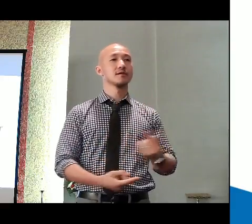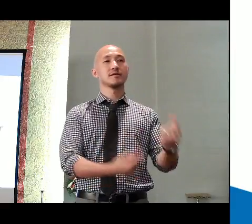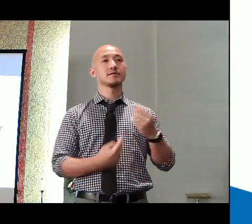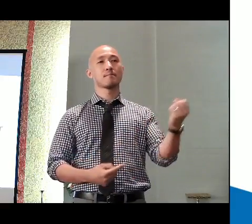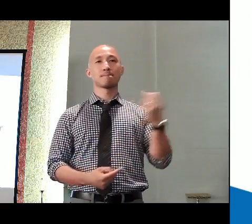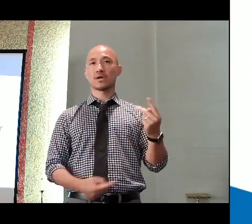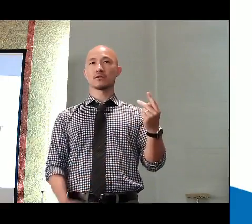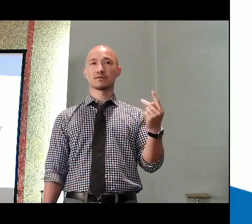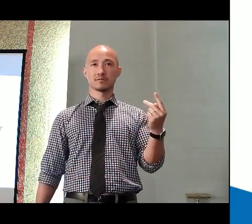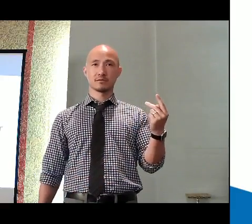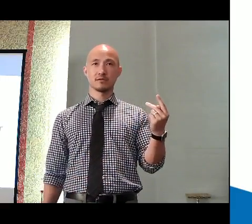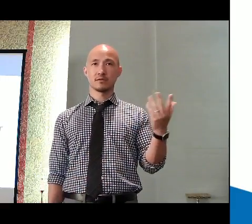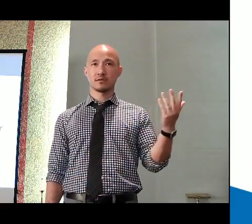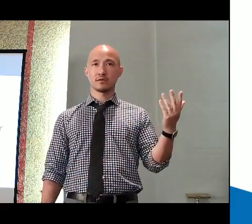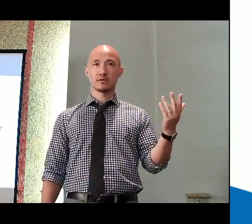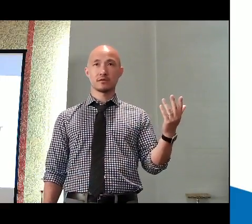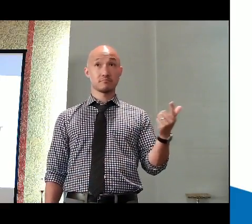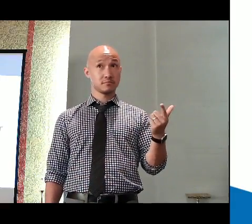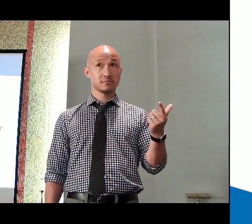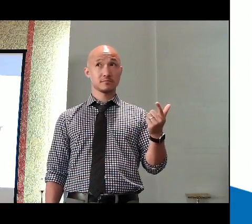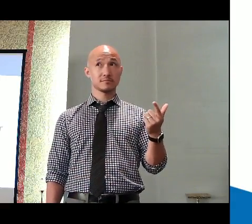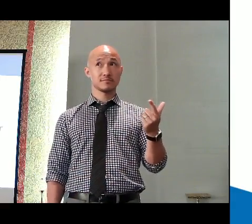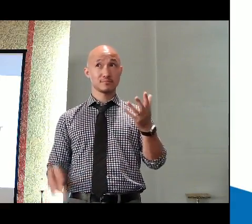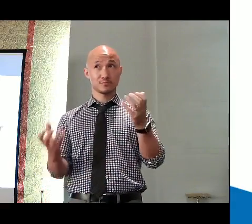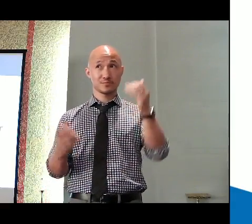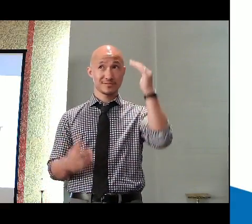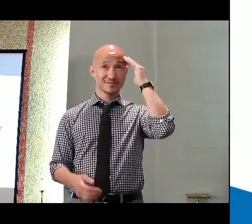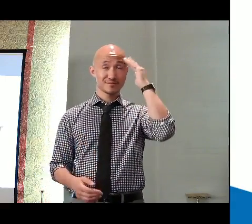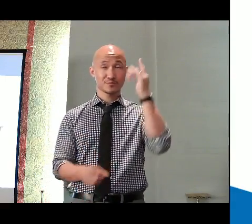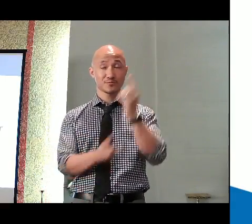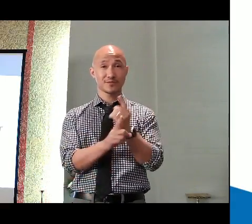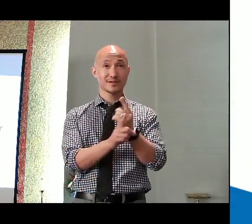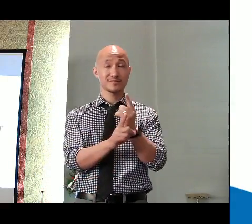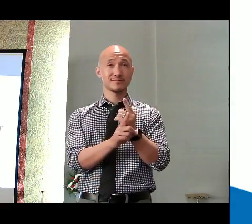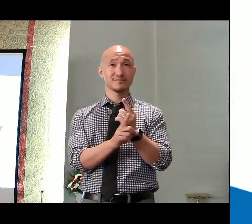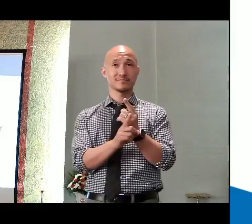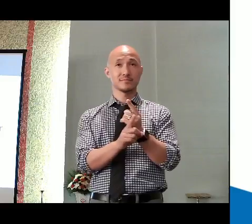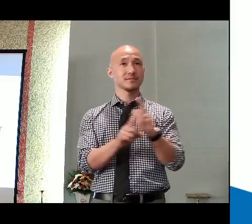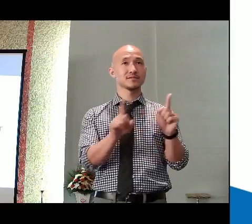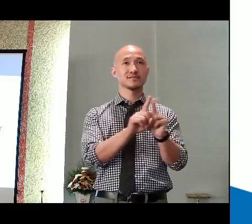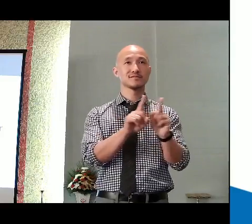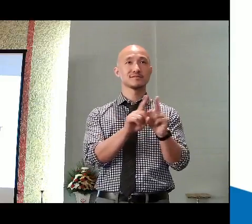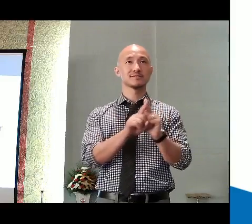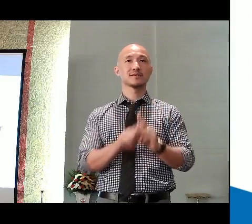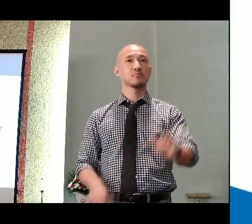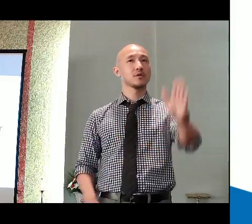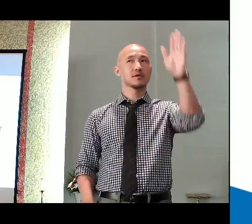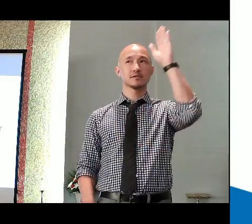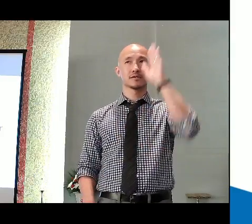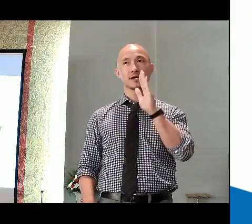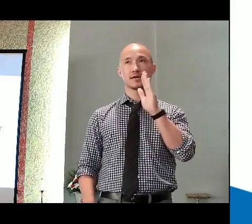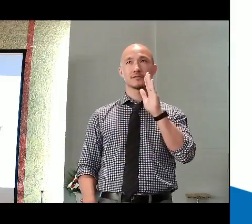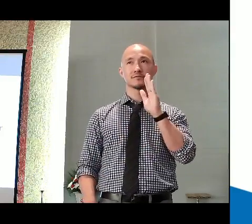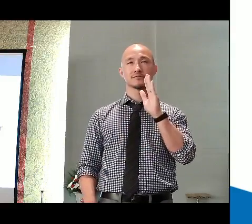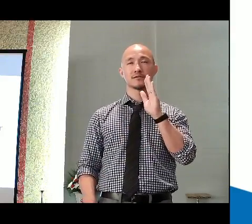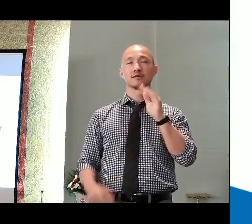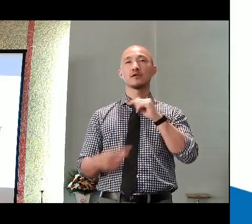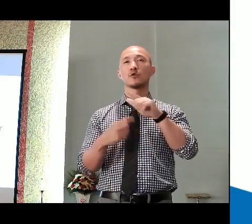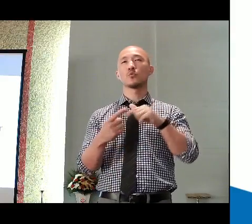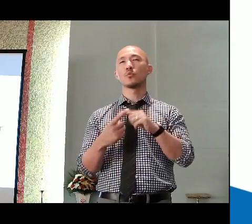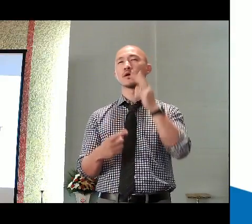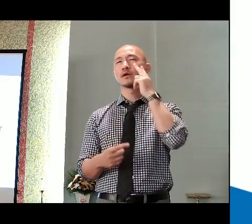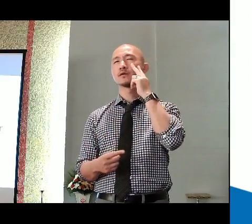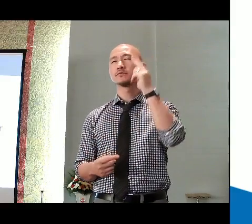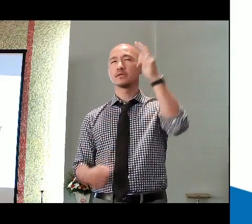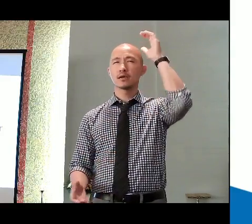who your daughter is going to go out with, aren't you? Well, in the same way, I believe God is very concerned about how